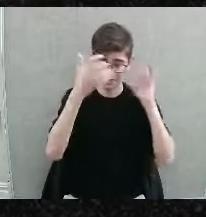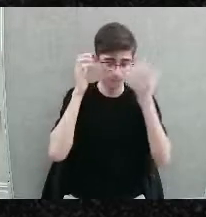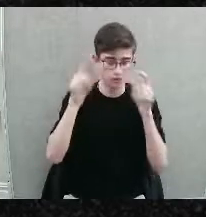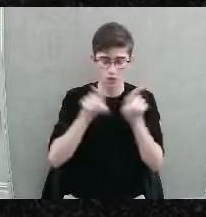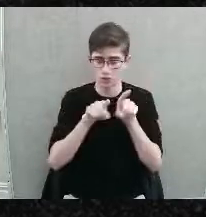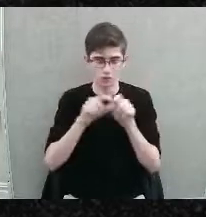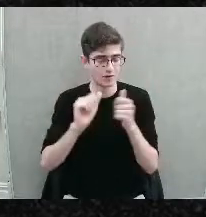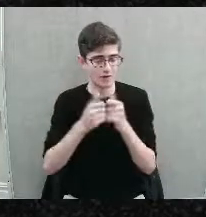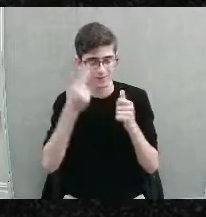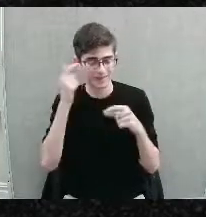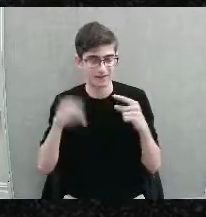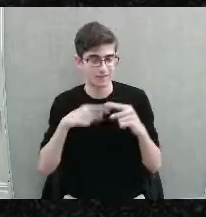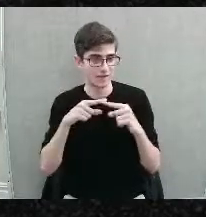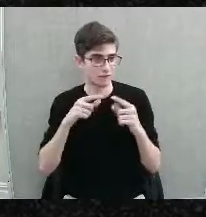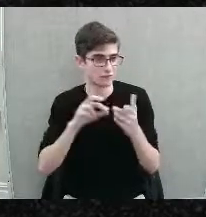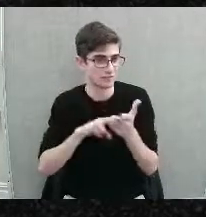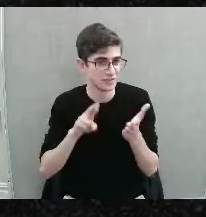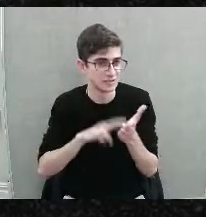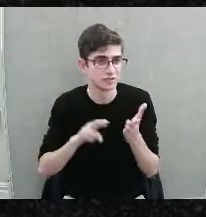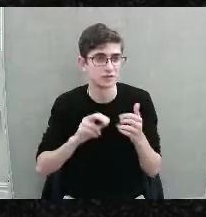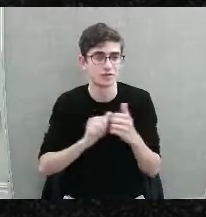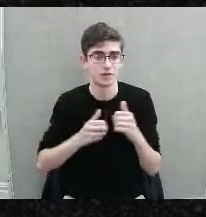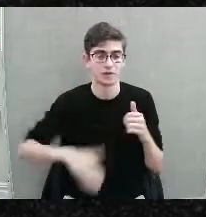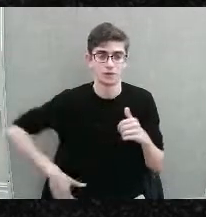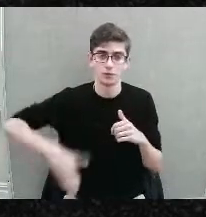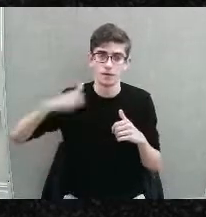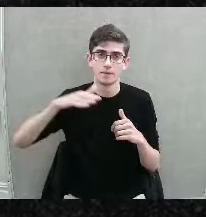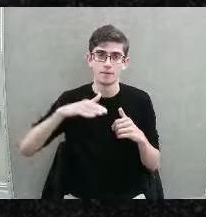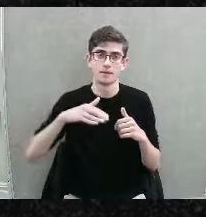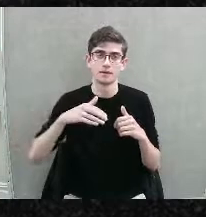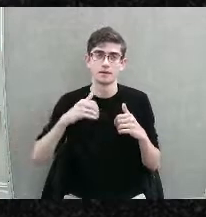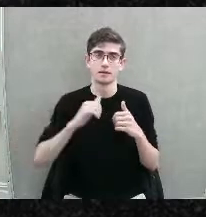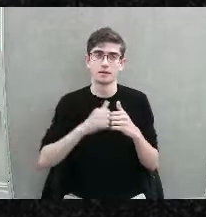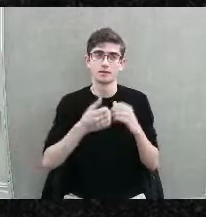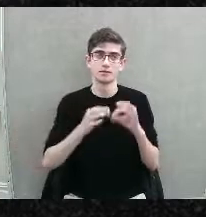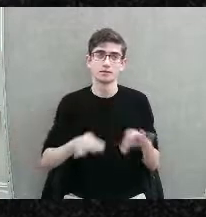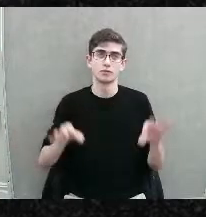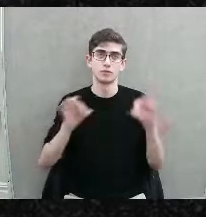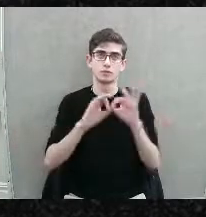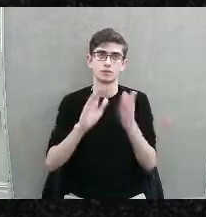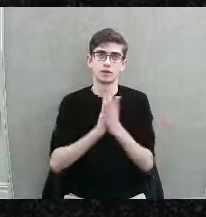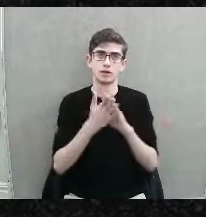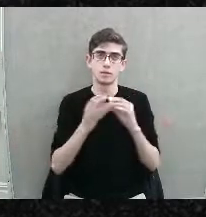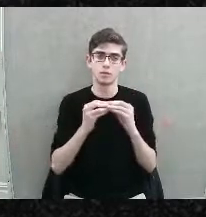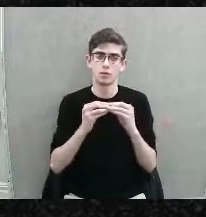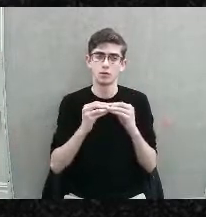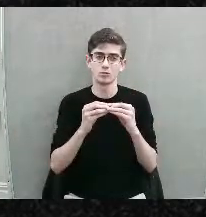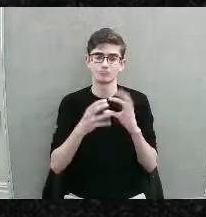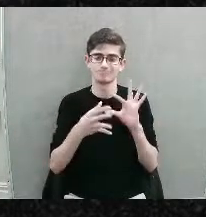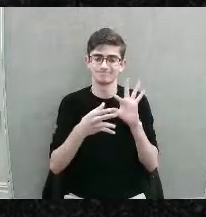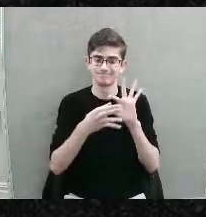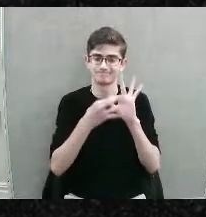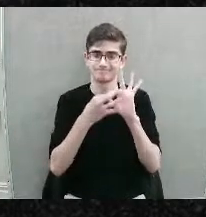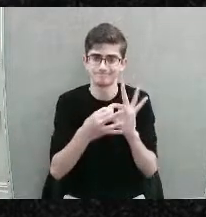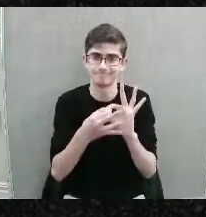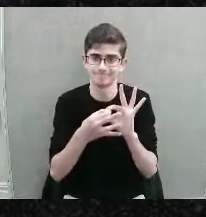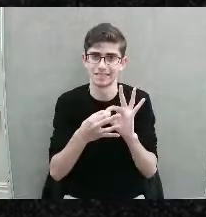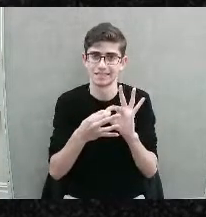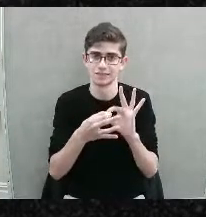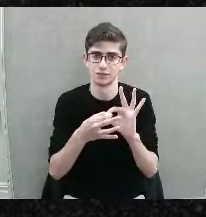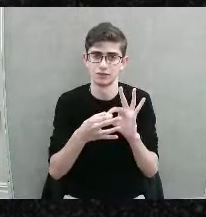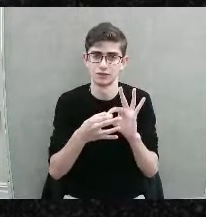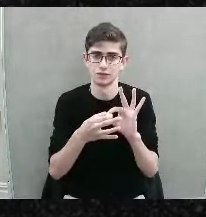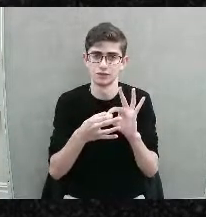and how it's important to become engaged with what we are doing, and not